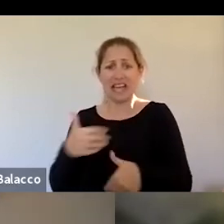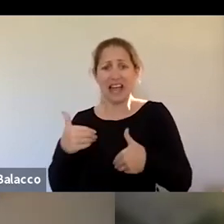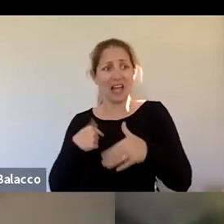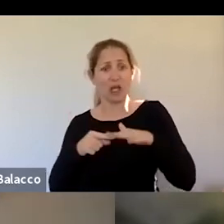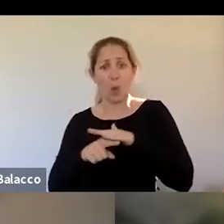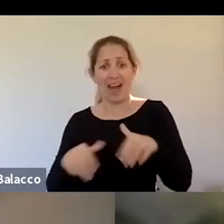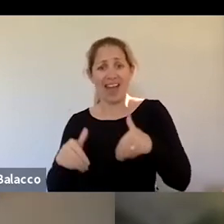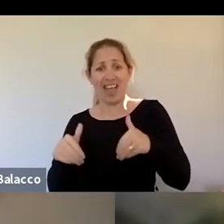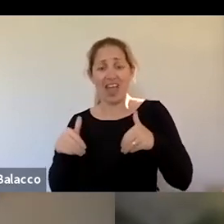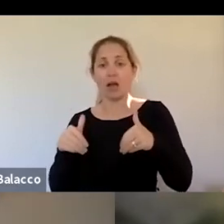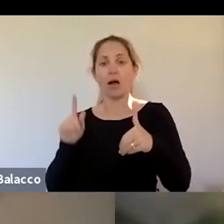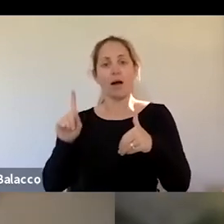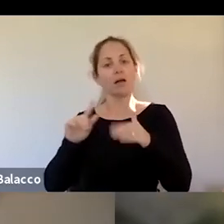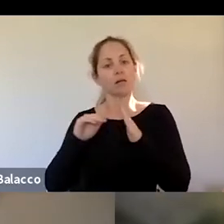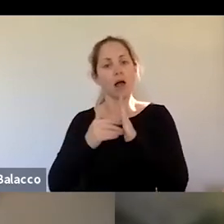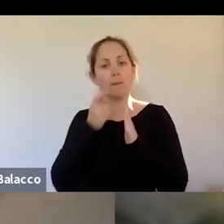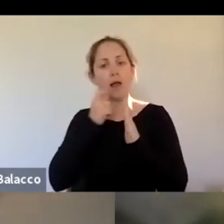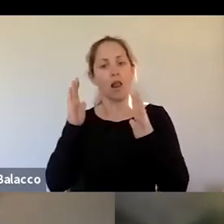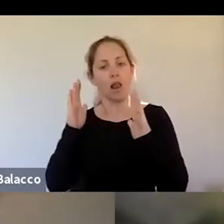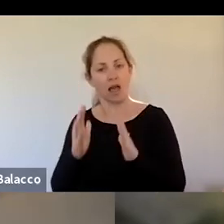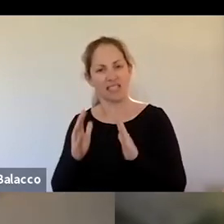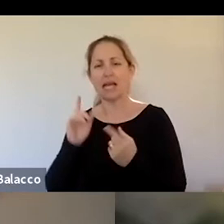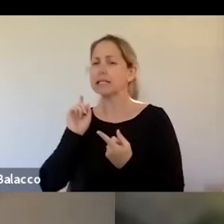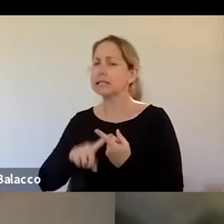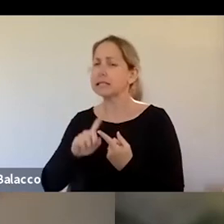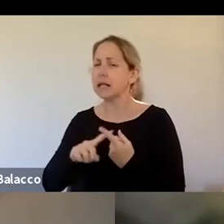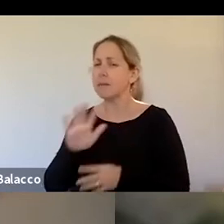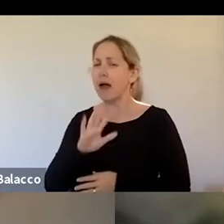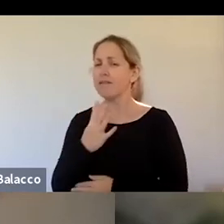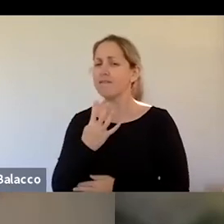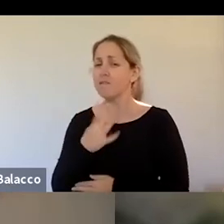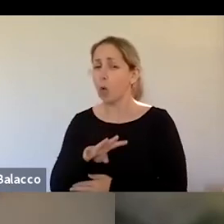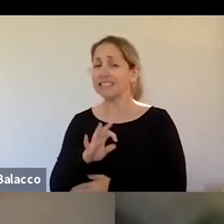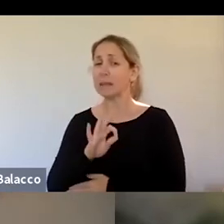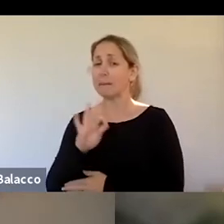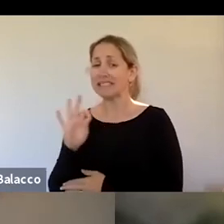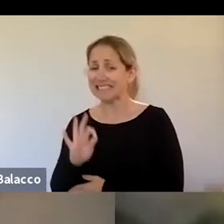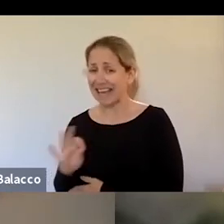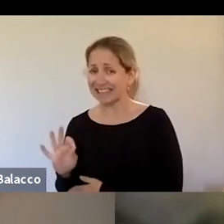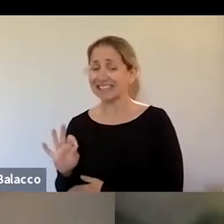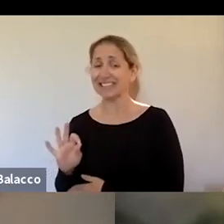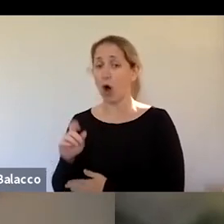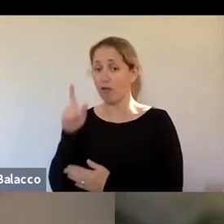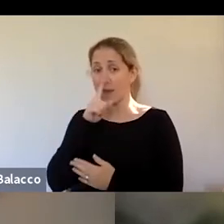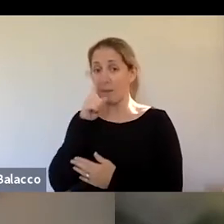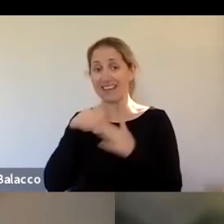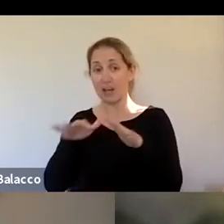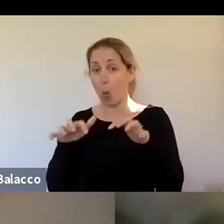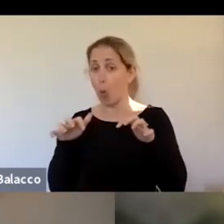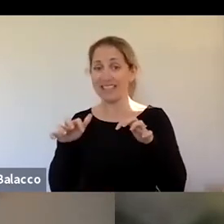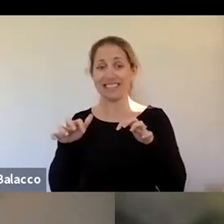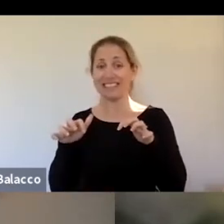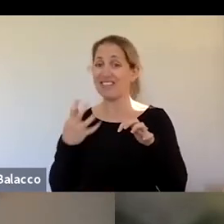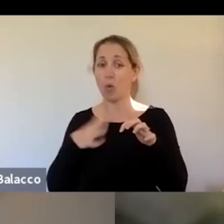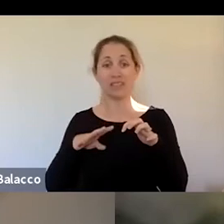now, we're still at somewhere around 40% of vaccinated audiences are saying that for one reason or another, they're still